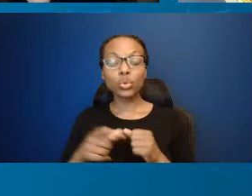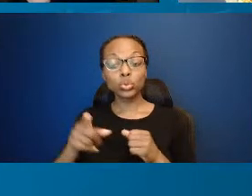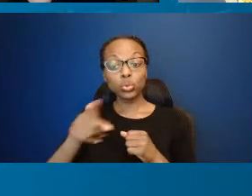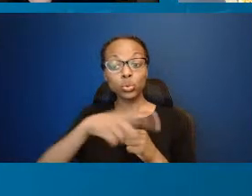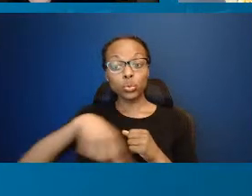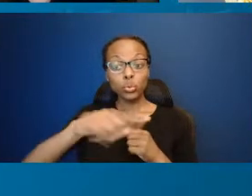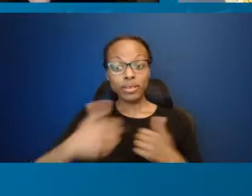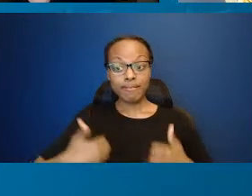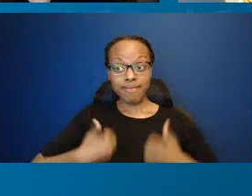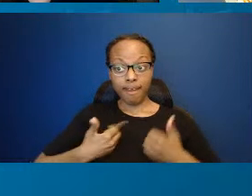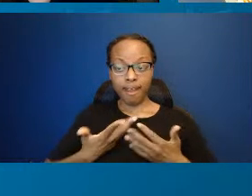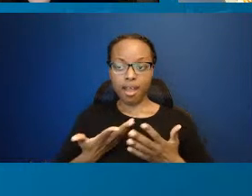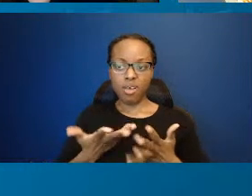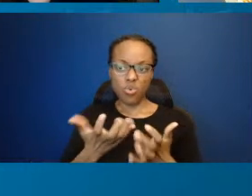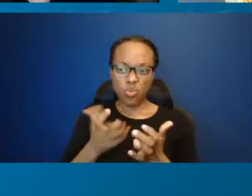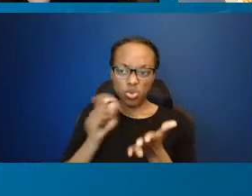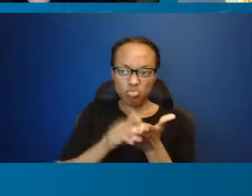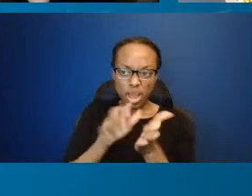in writing a book?